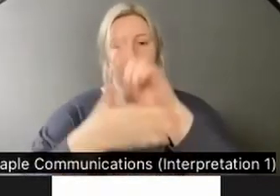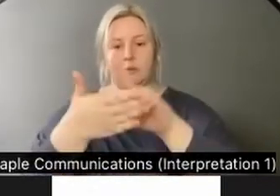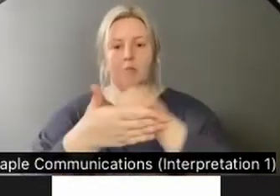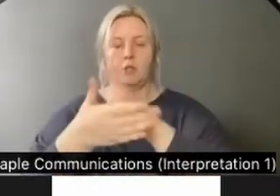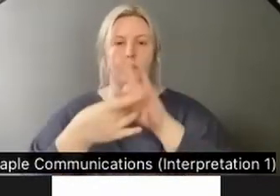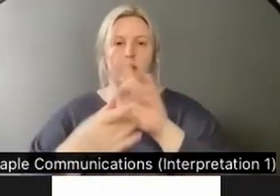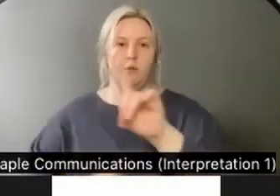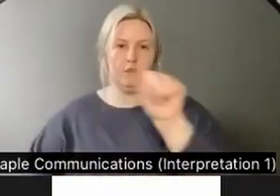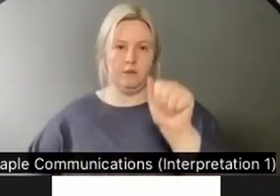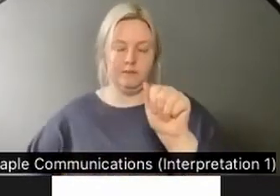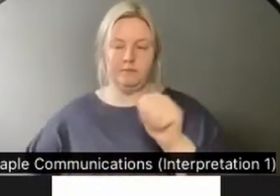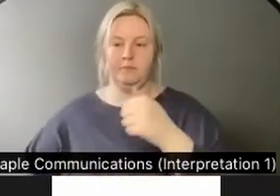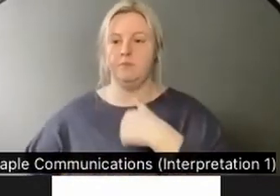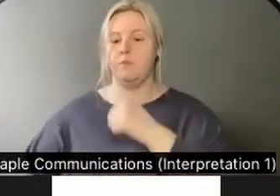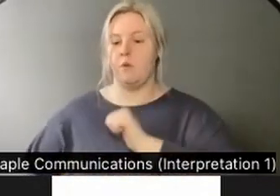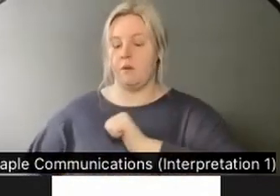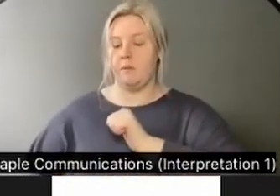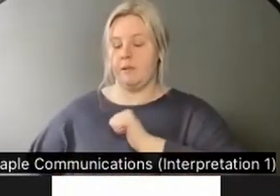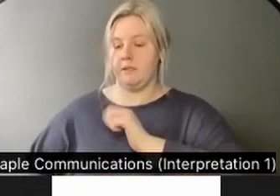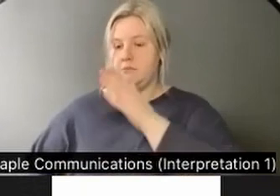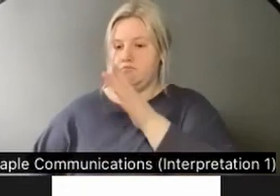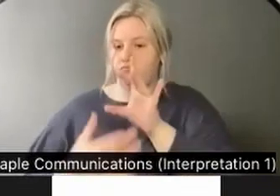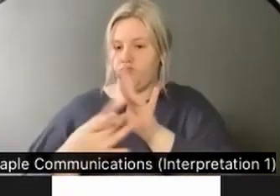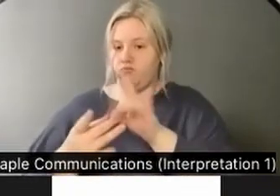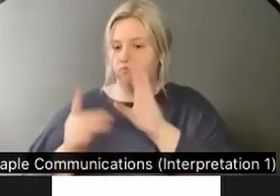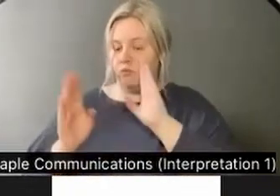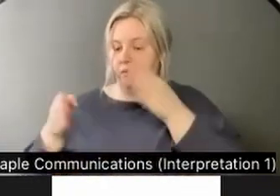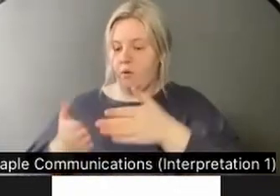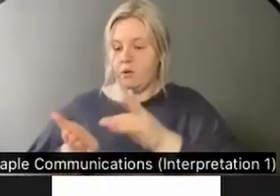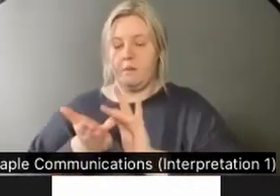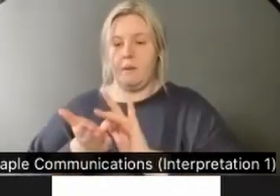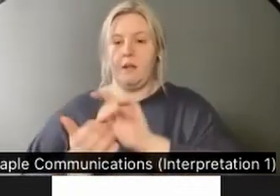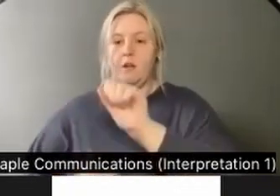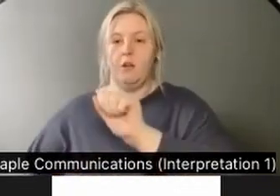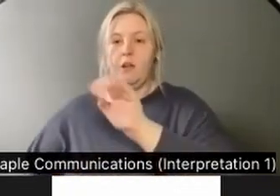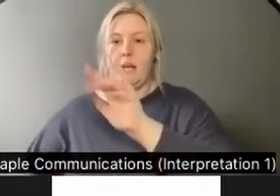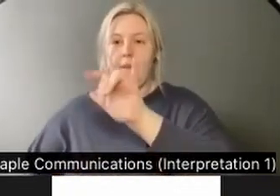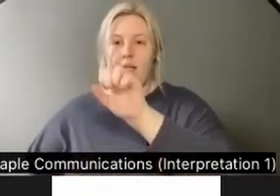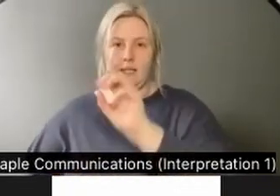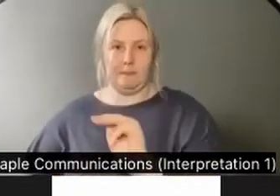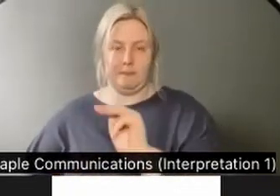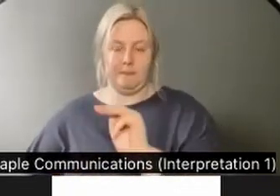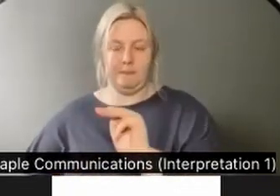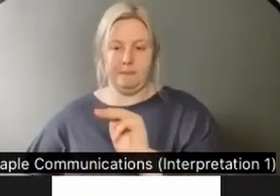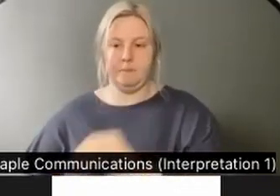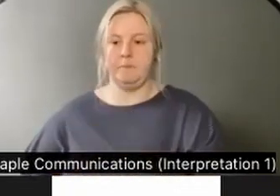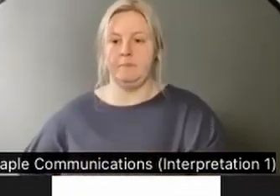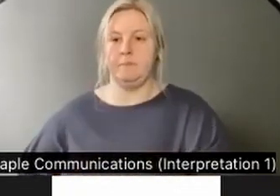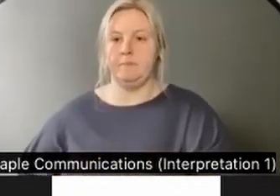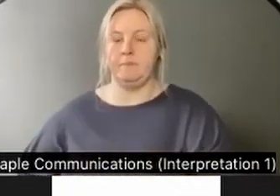am going to focus my comments on medical ableism. Research consistently indicates that